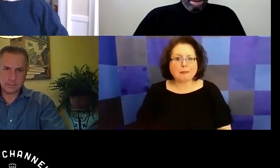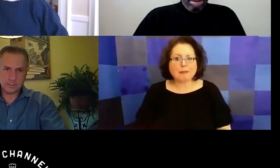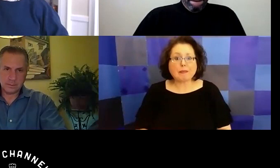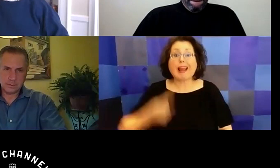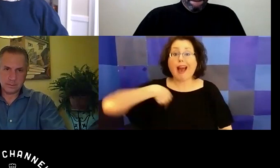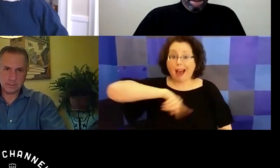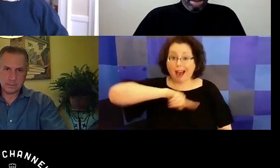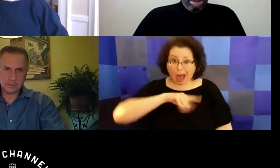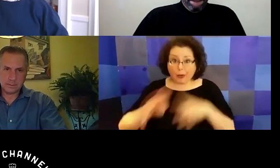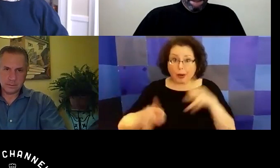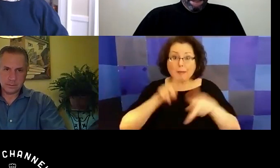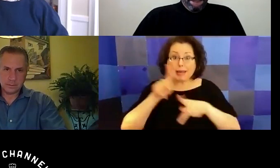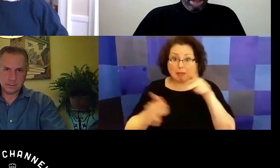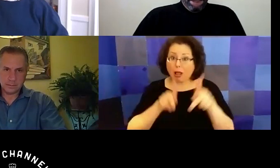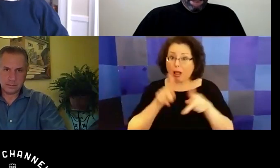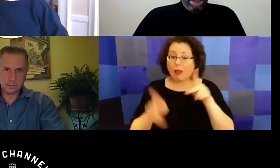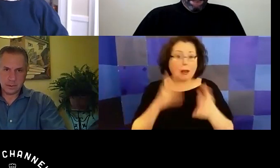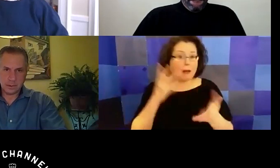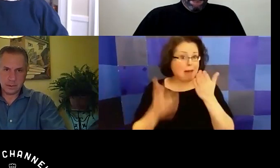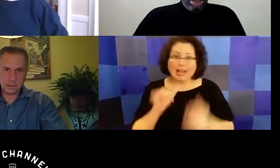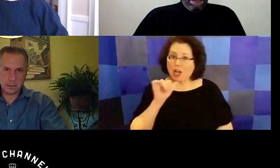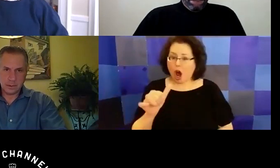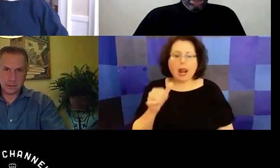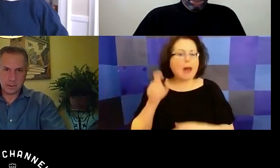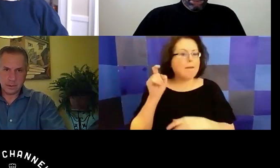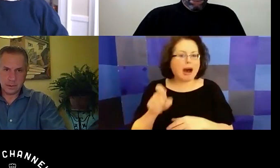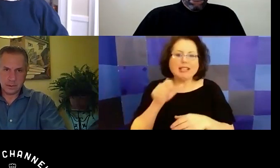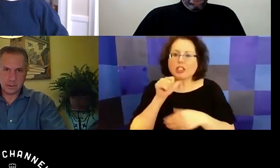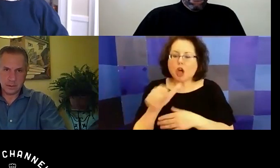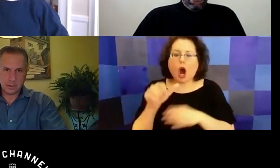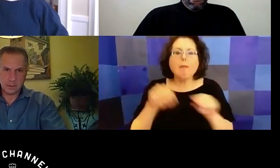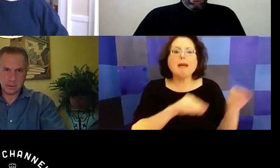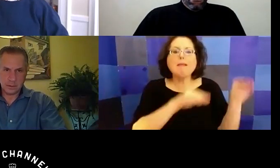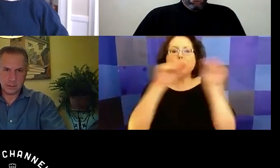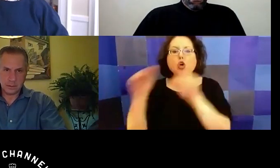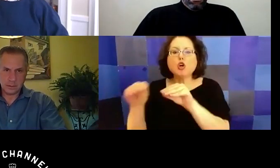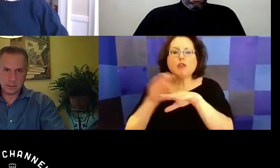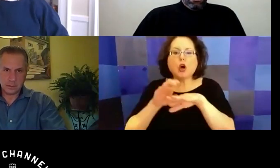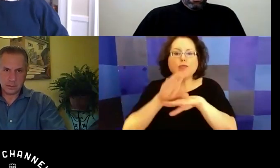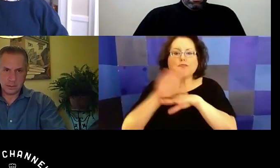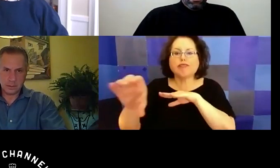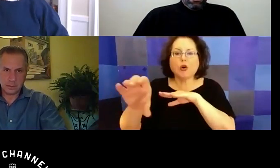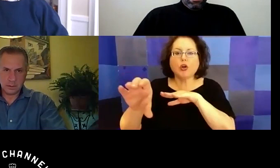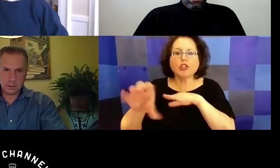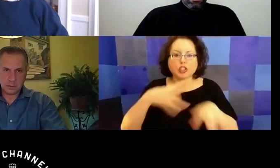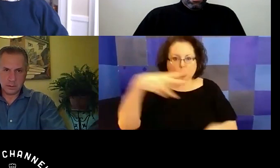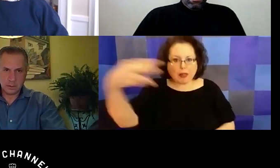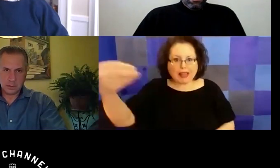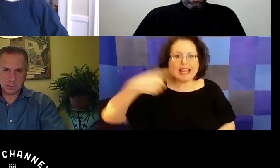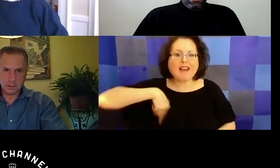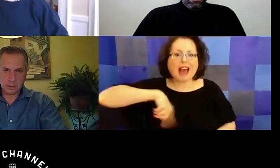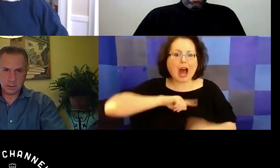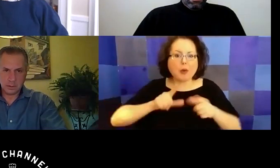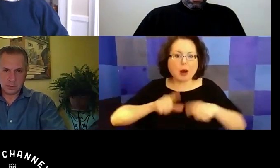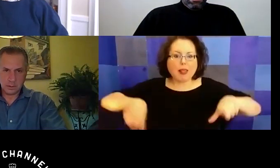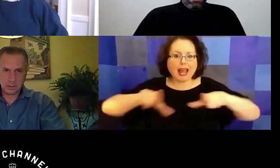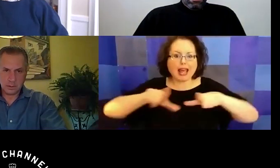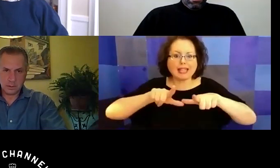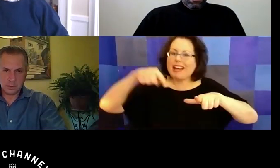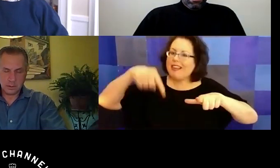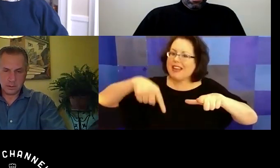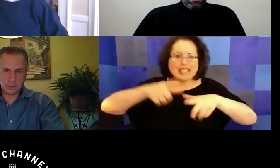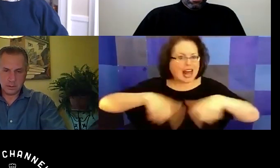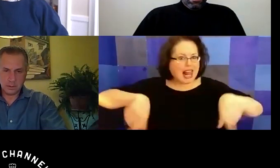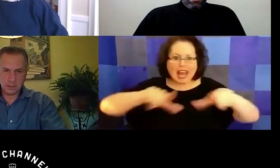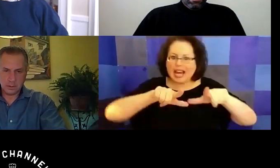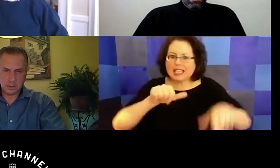people may not and must not be removed or relocated by force from our land. Our land is not to be developed